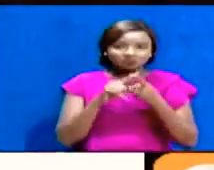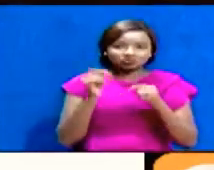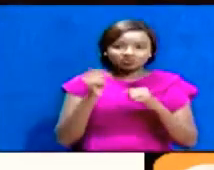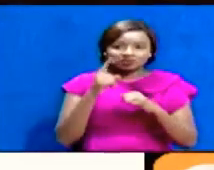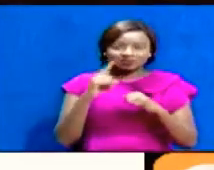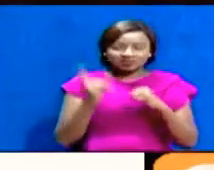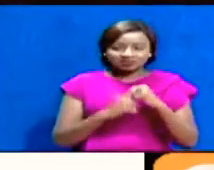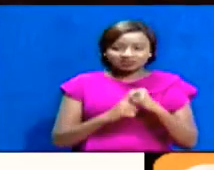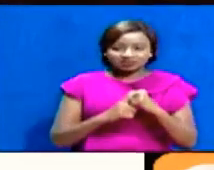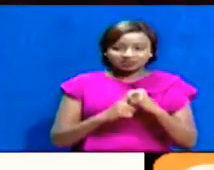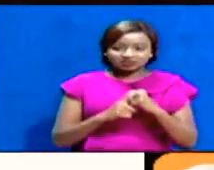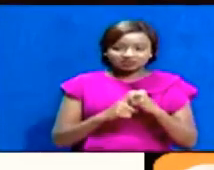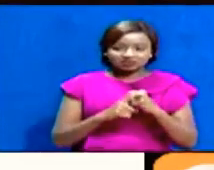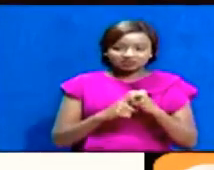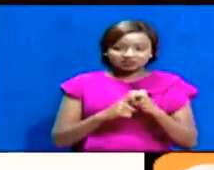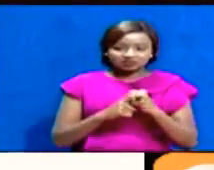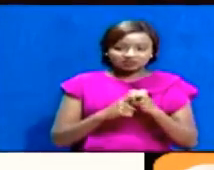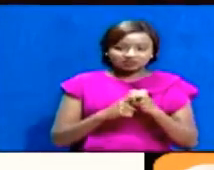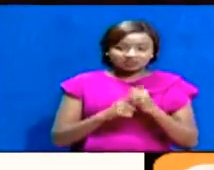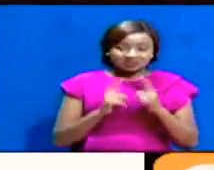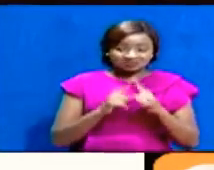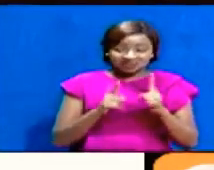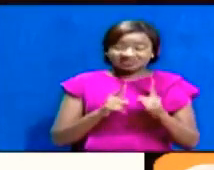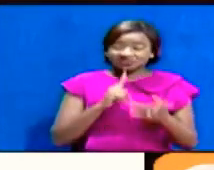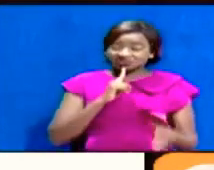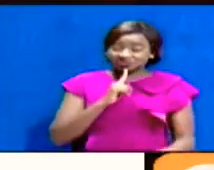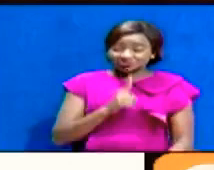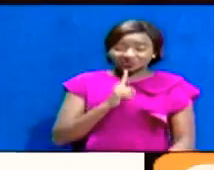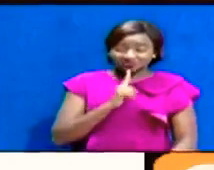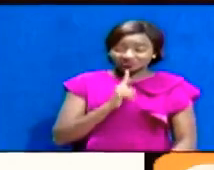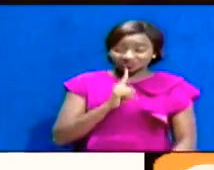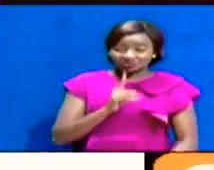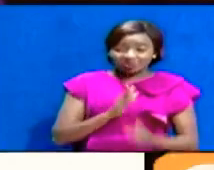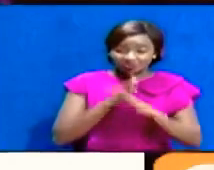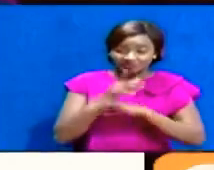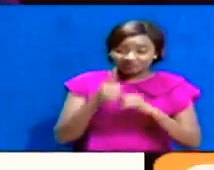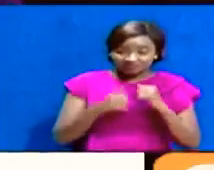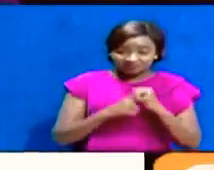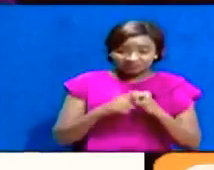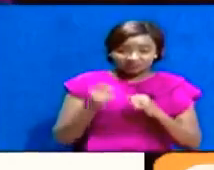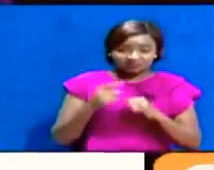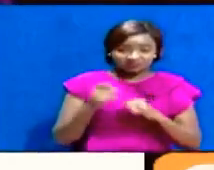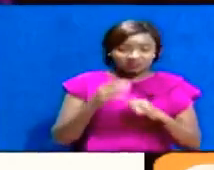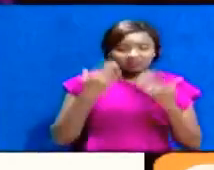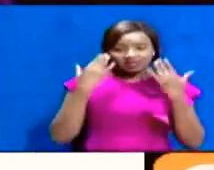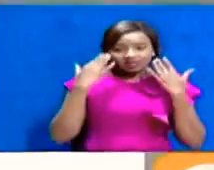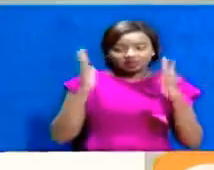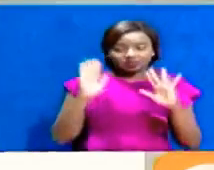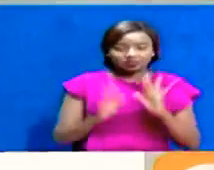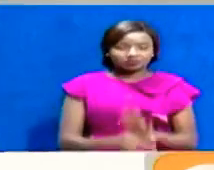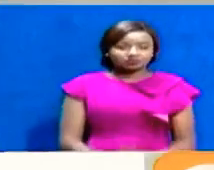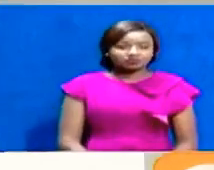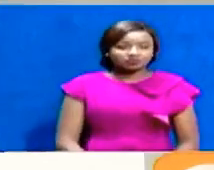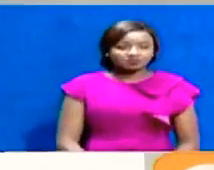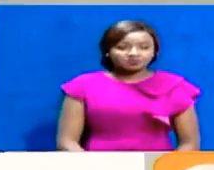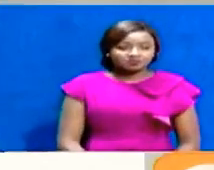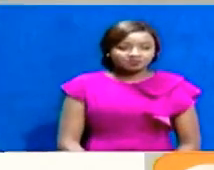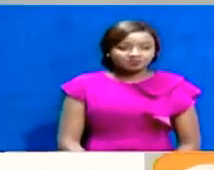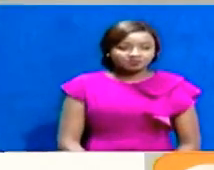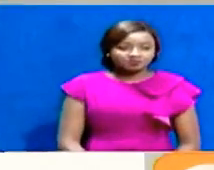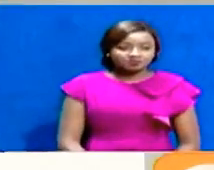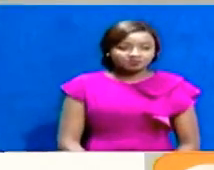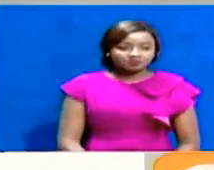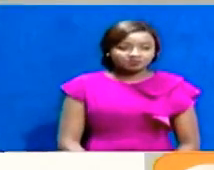think, at this point in time can guarantee anything longer than that. But I'd like to hear what my colleagues say. Yeah, Dr. Sally, what do you